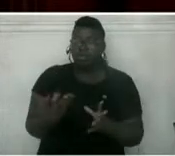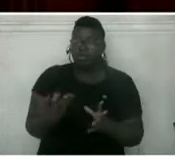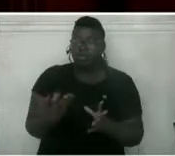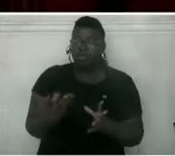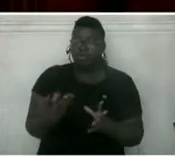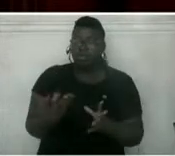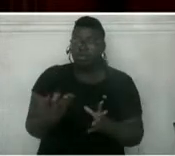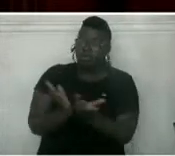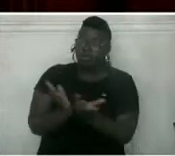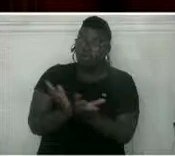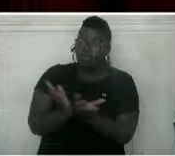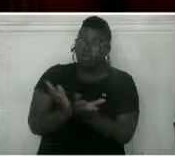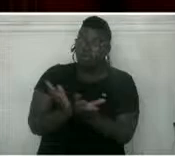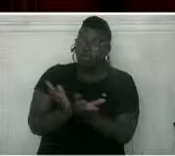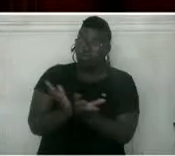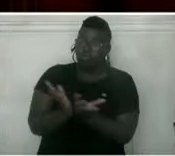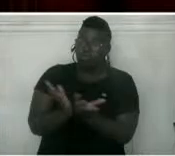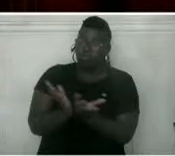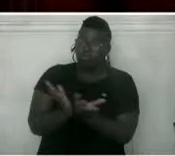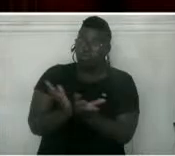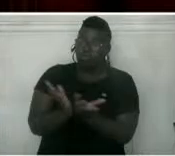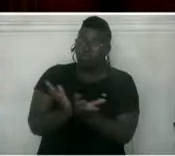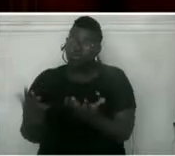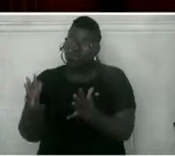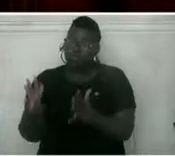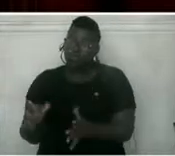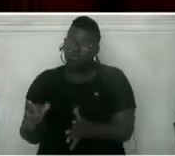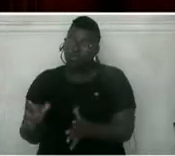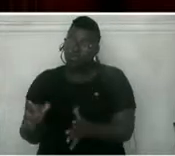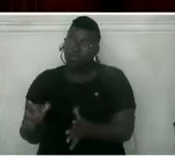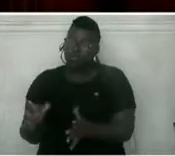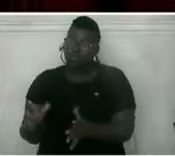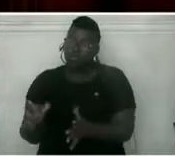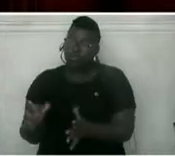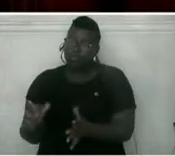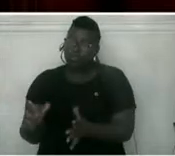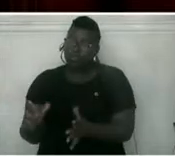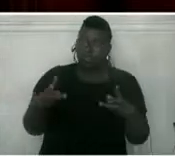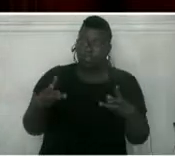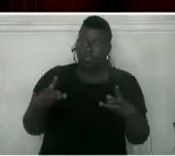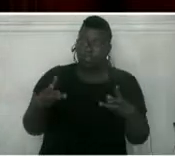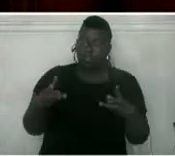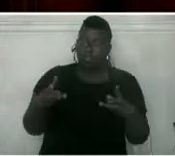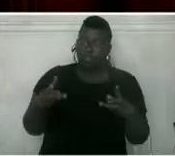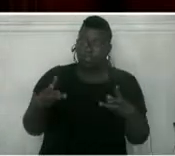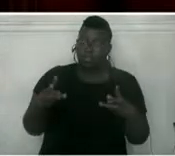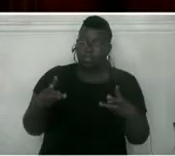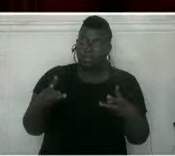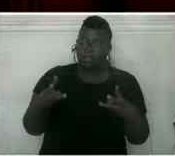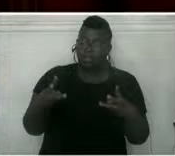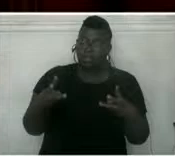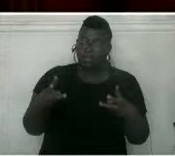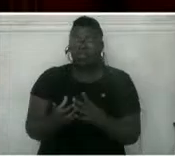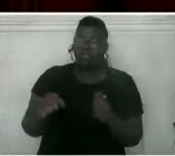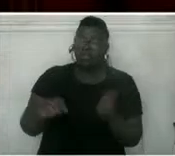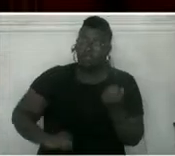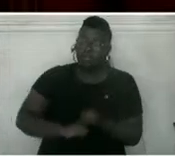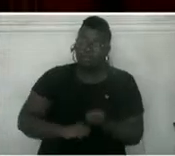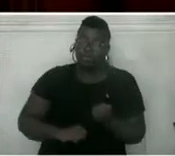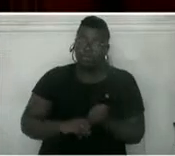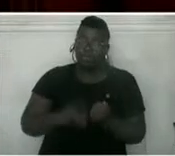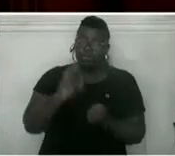sport coordinators and healthy lifestyle coordinators, the department will support one